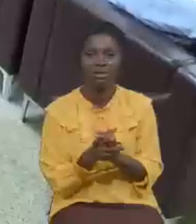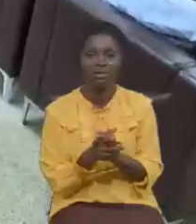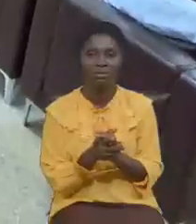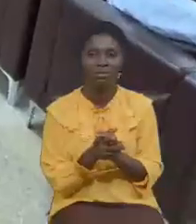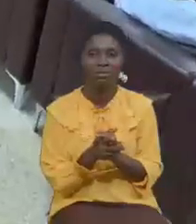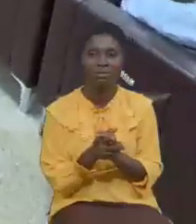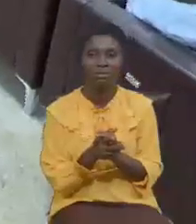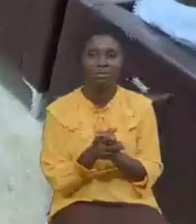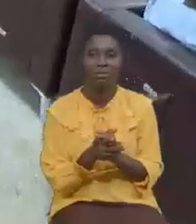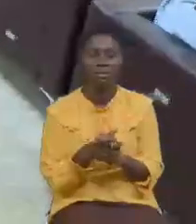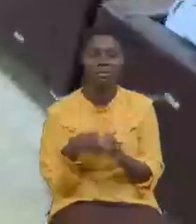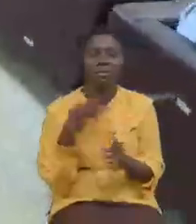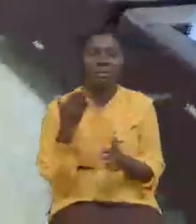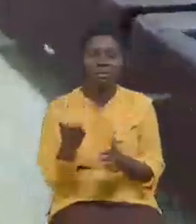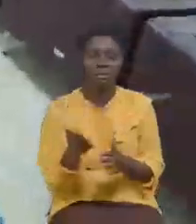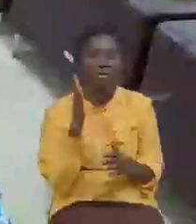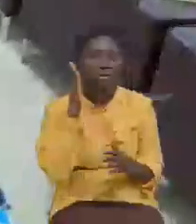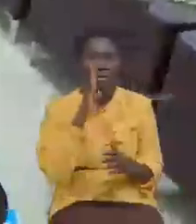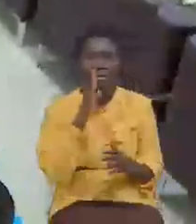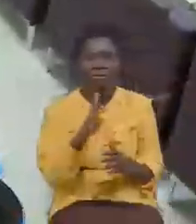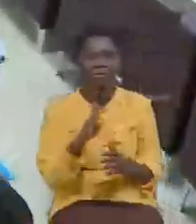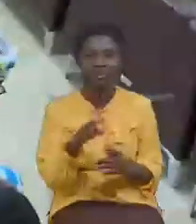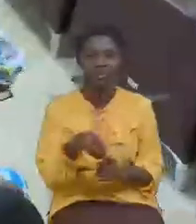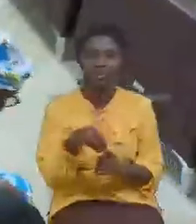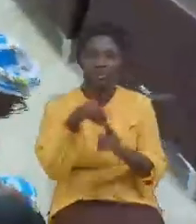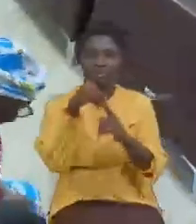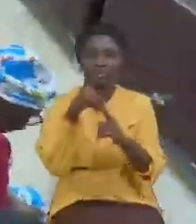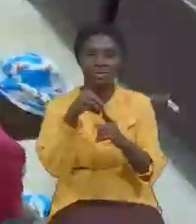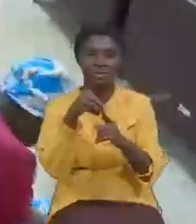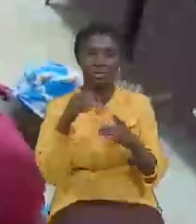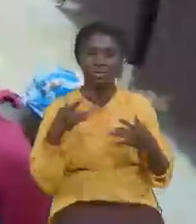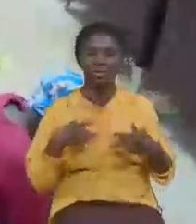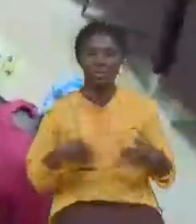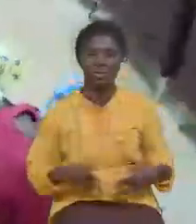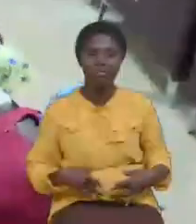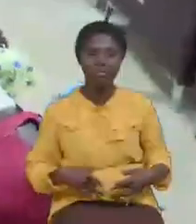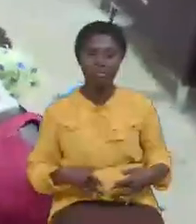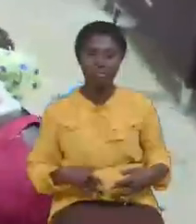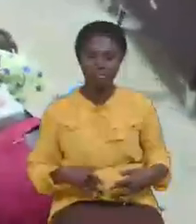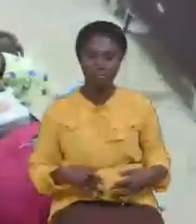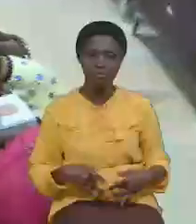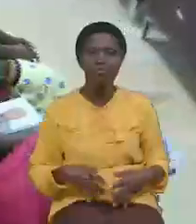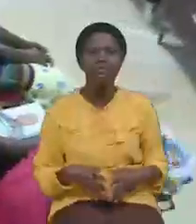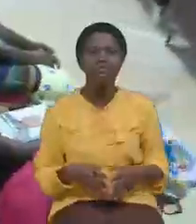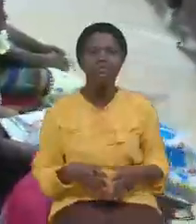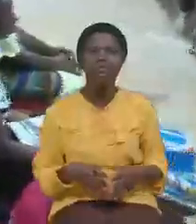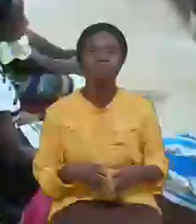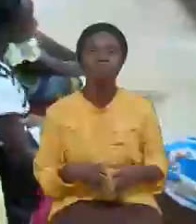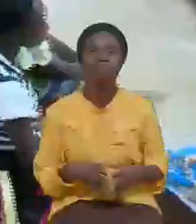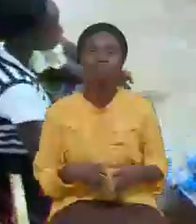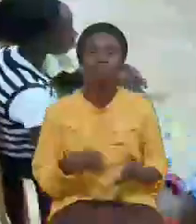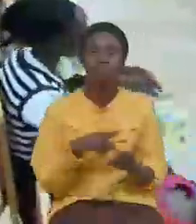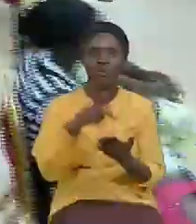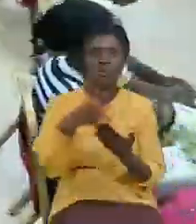There will also be special fiscal banquet for those who gave their lives to Christ from